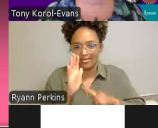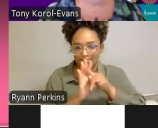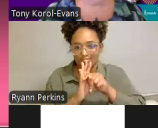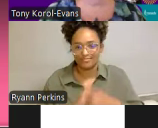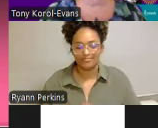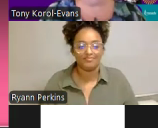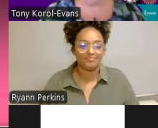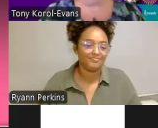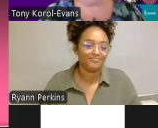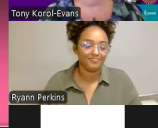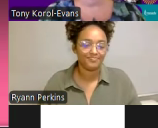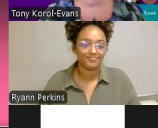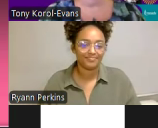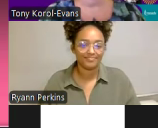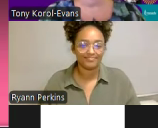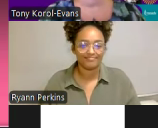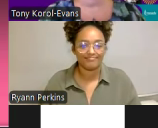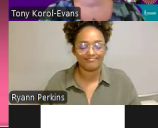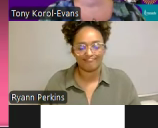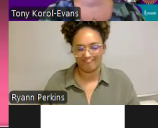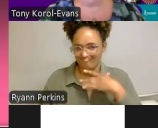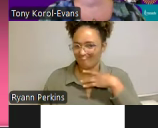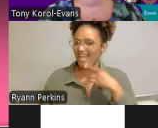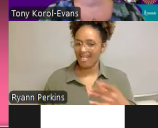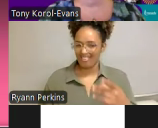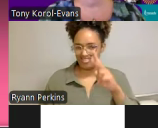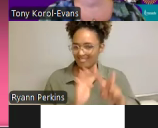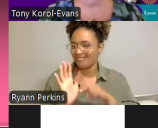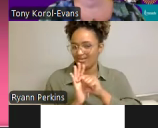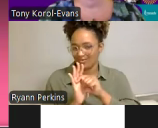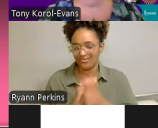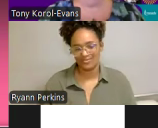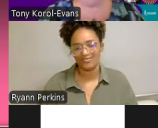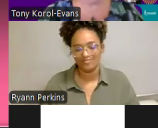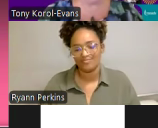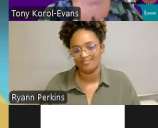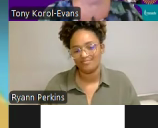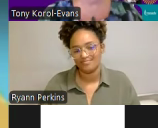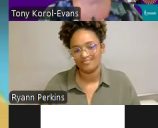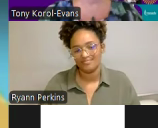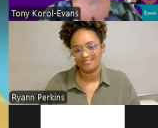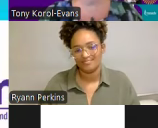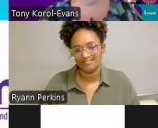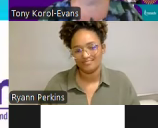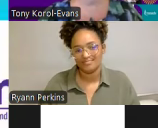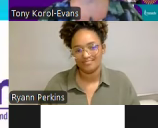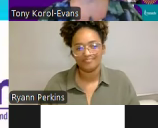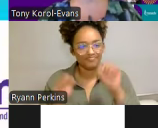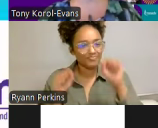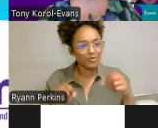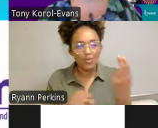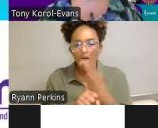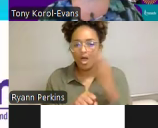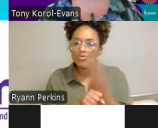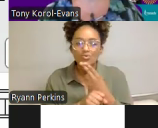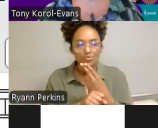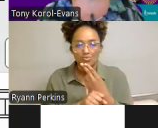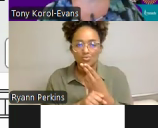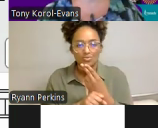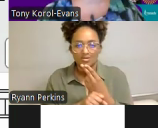As I said, I really like that video because you can use it even with young teens because it really gives them